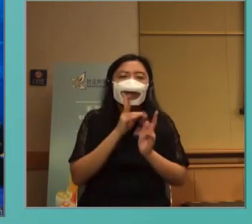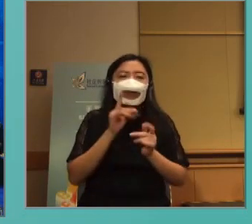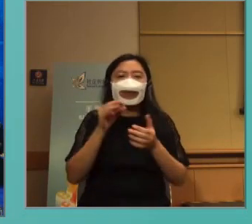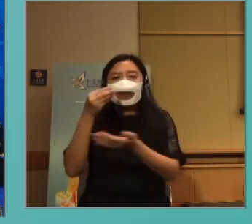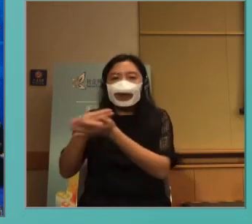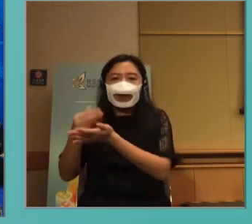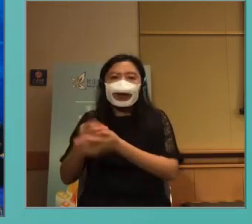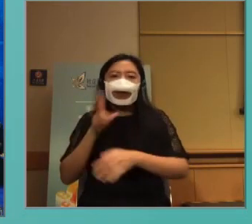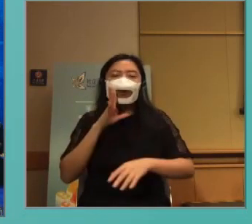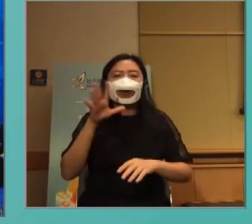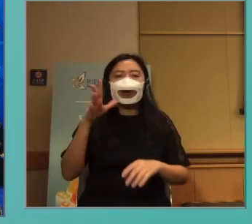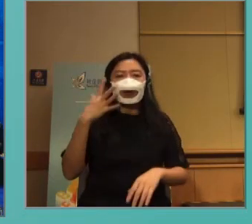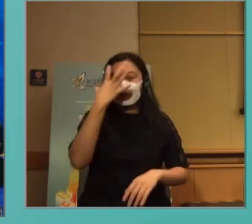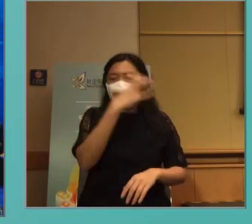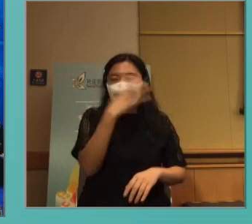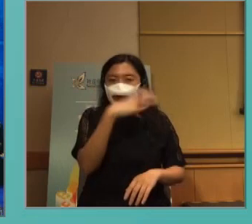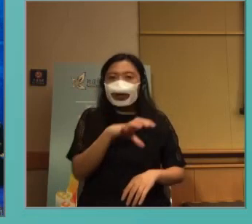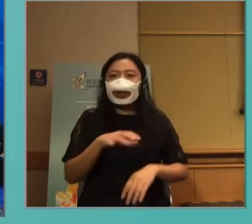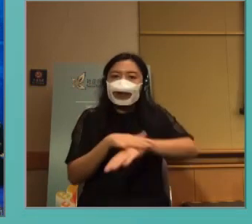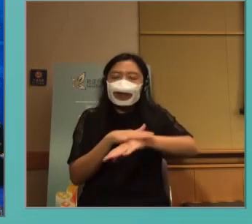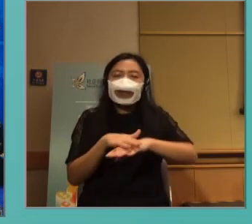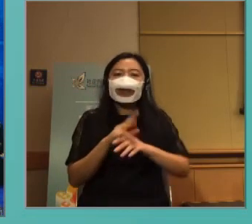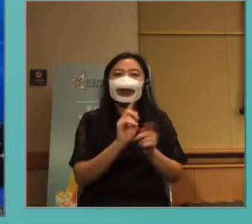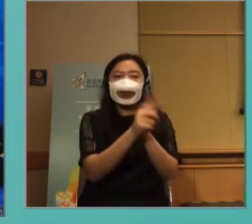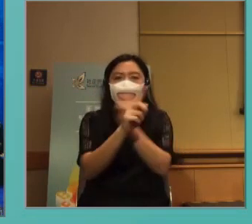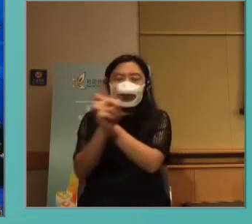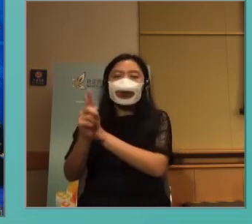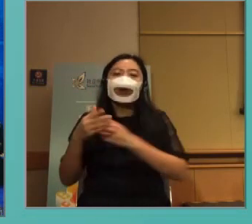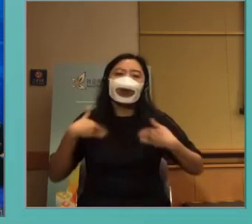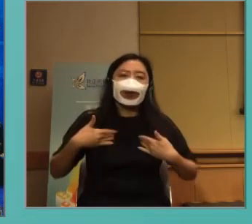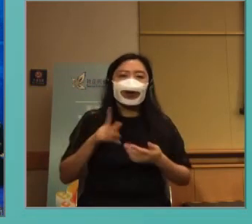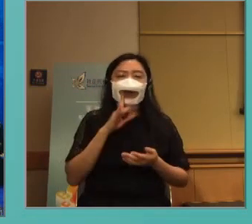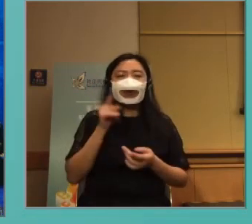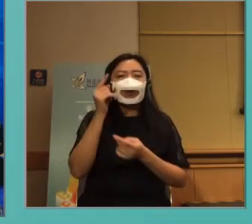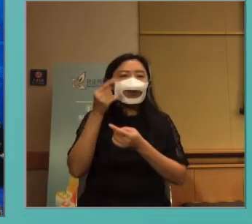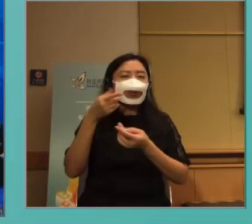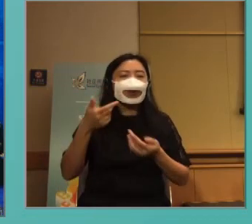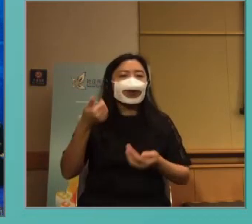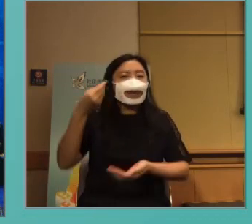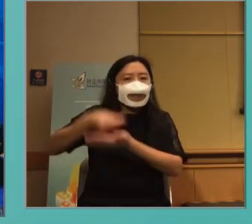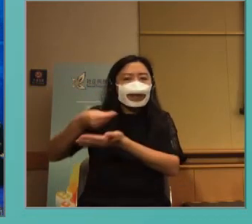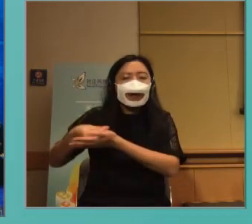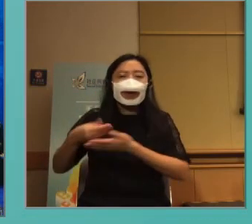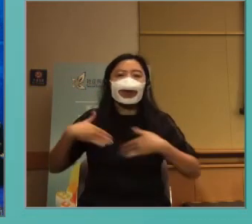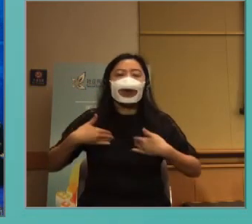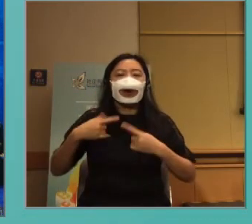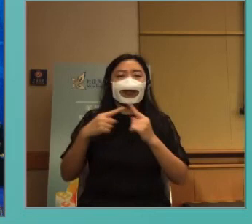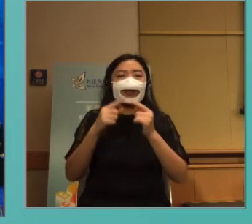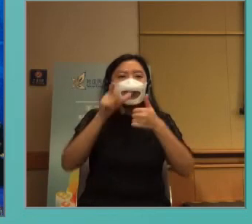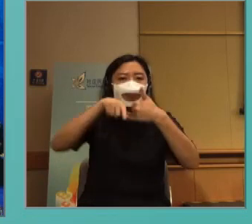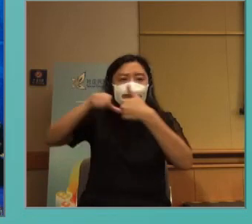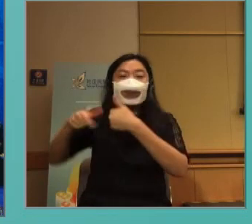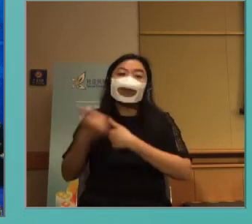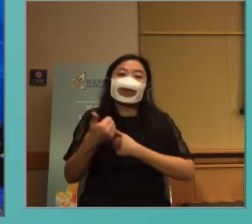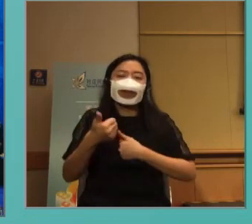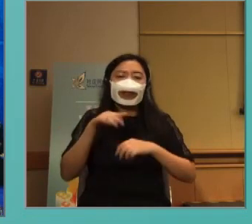favorite games, or maybe something they can buy and use in the Sandbox. So those items are already inherently virtual. So you ask the question, so why would they